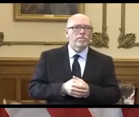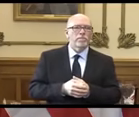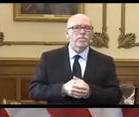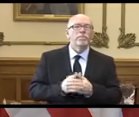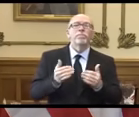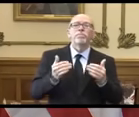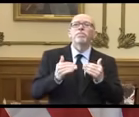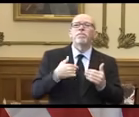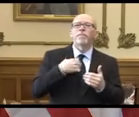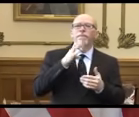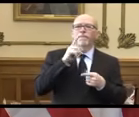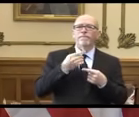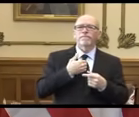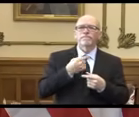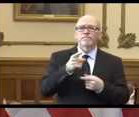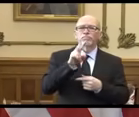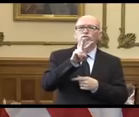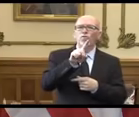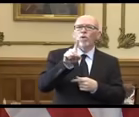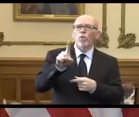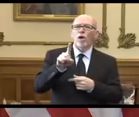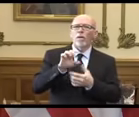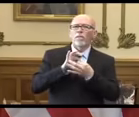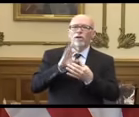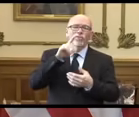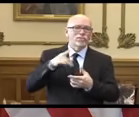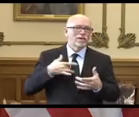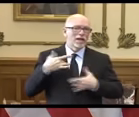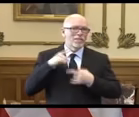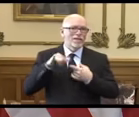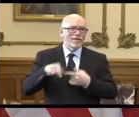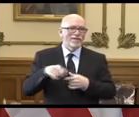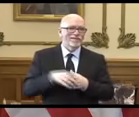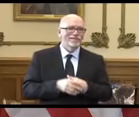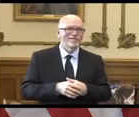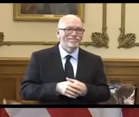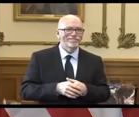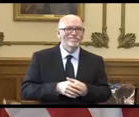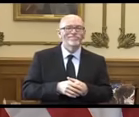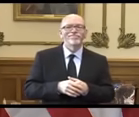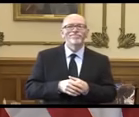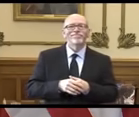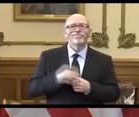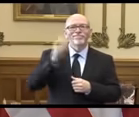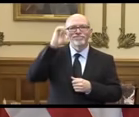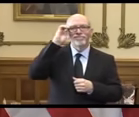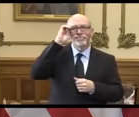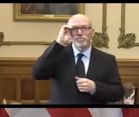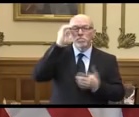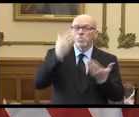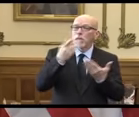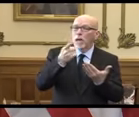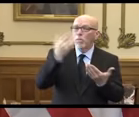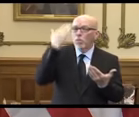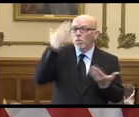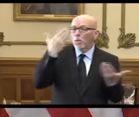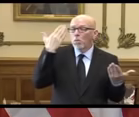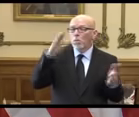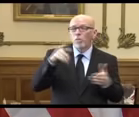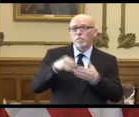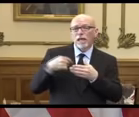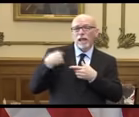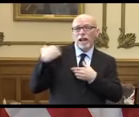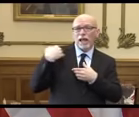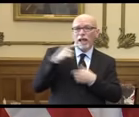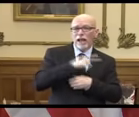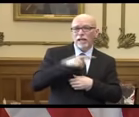Next, I'd like to talk about our 2-on-1 partnership, and I know you're excited about this, Governor Holcomb. You may or may not be aware that in the last